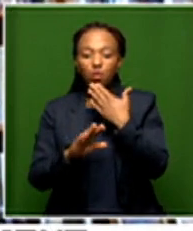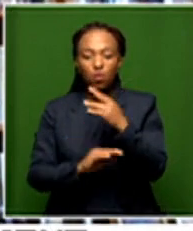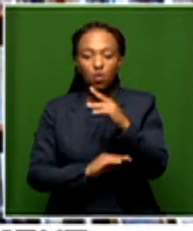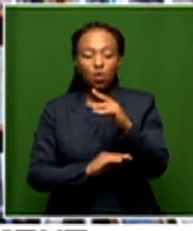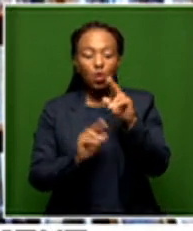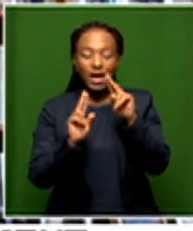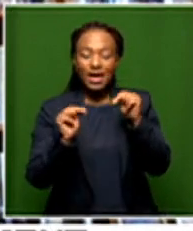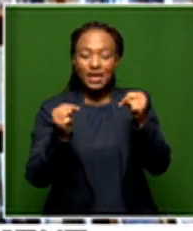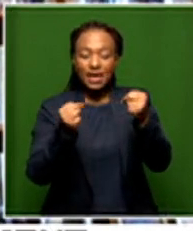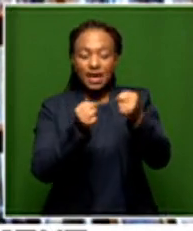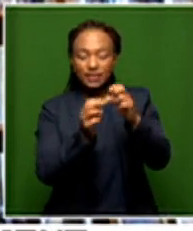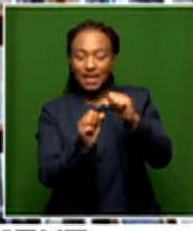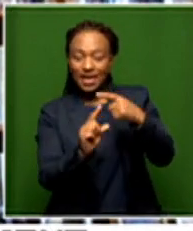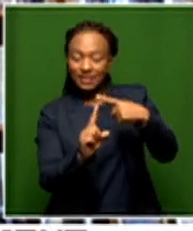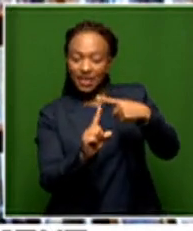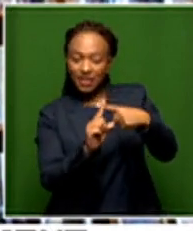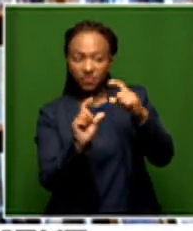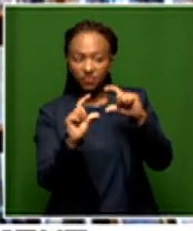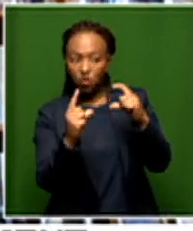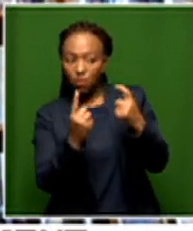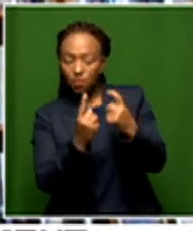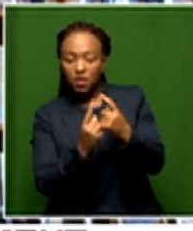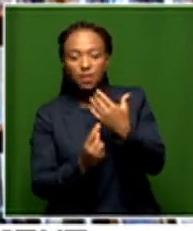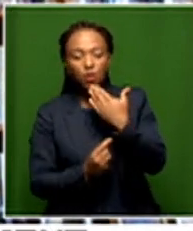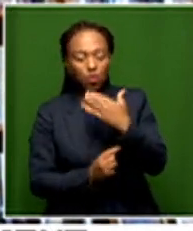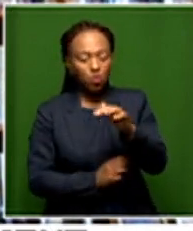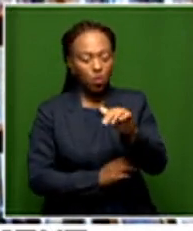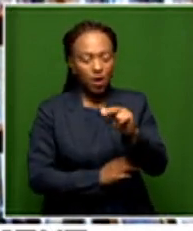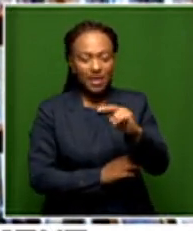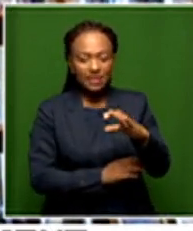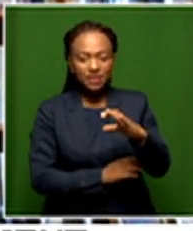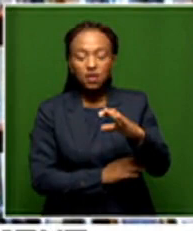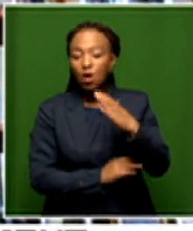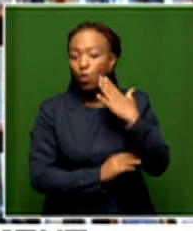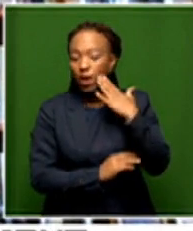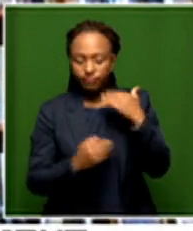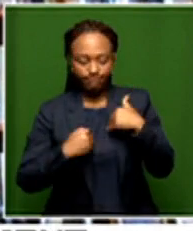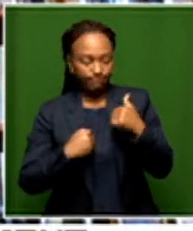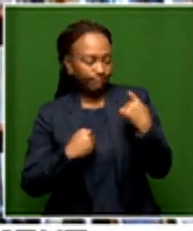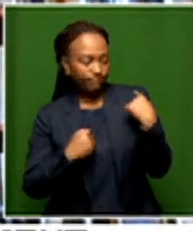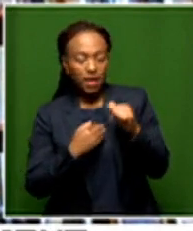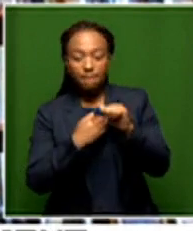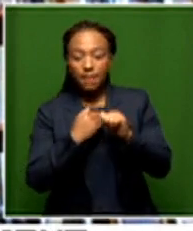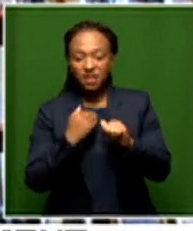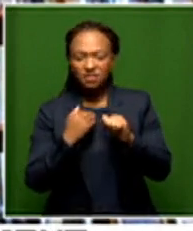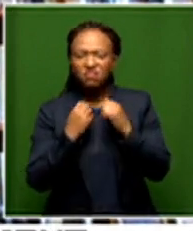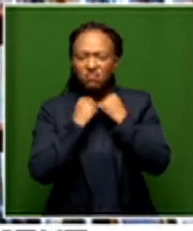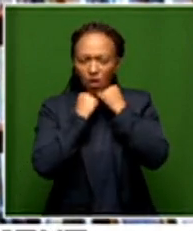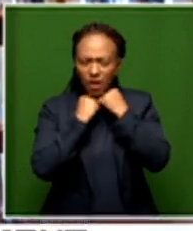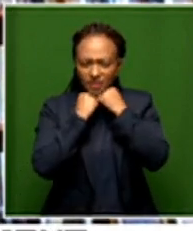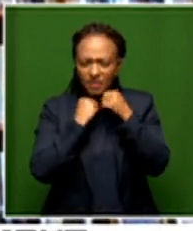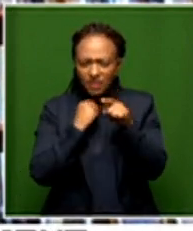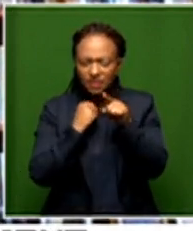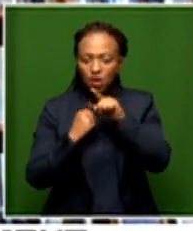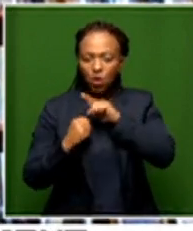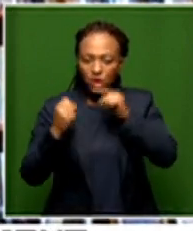Executive Committee of the ANC at the beginning of August this year, a decision which brings